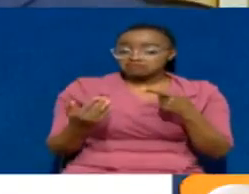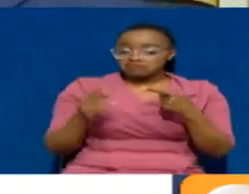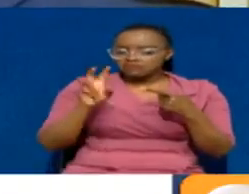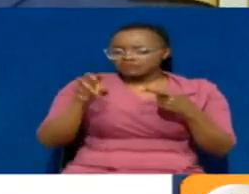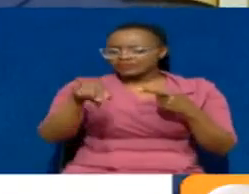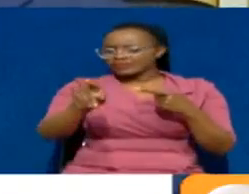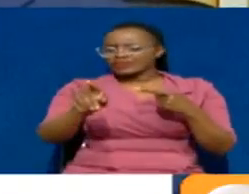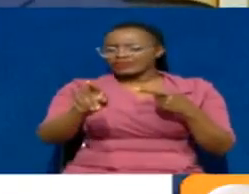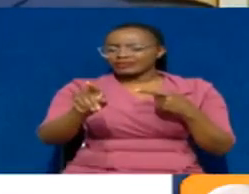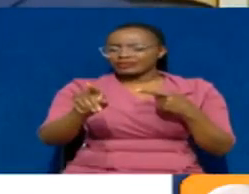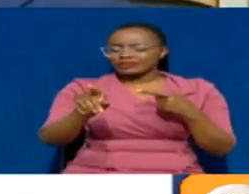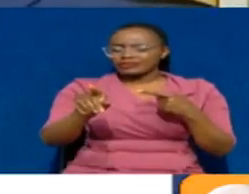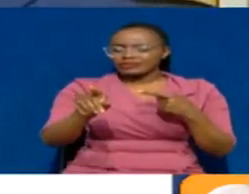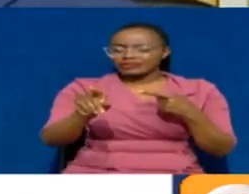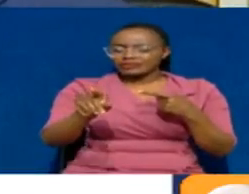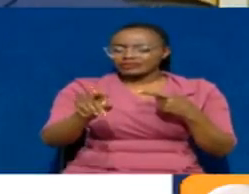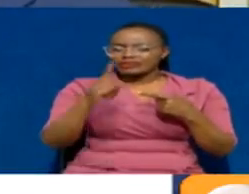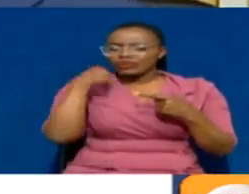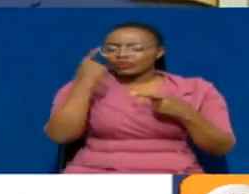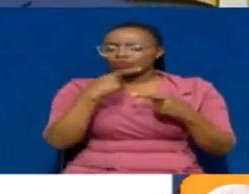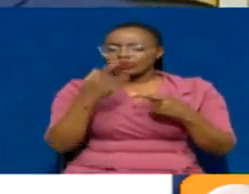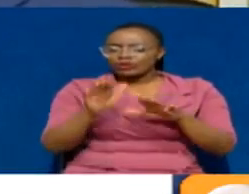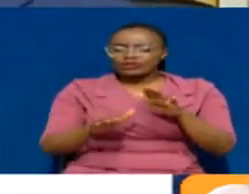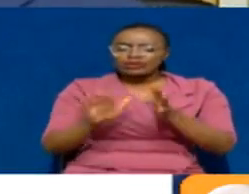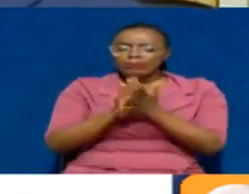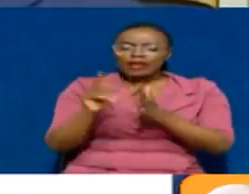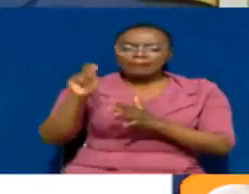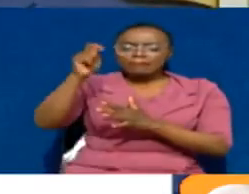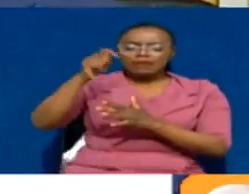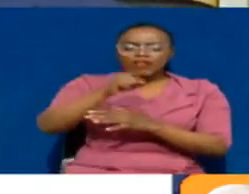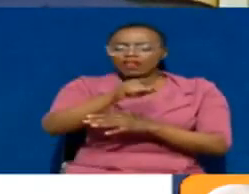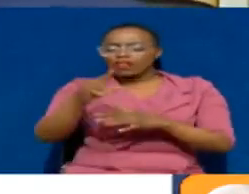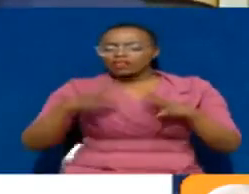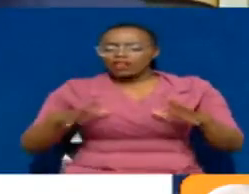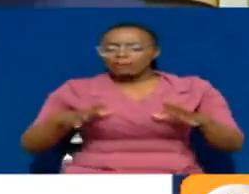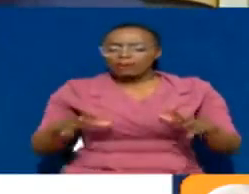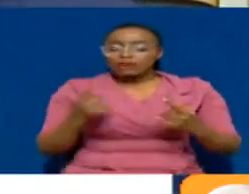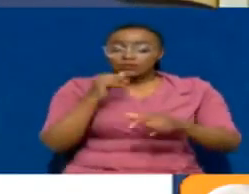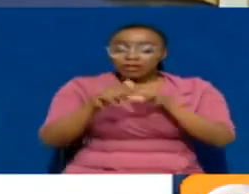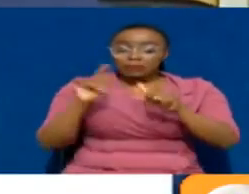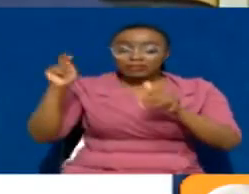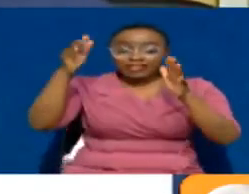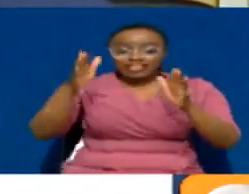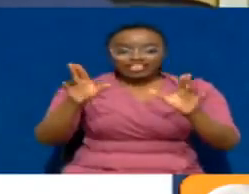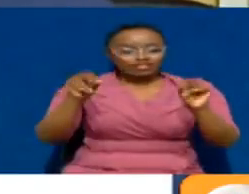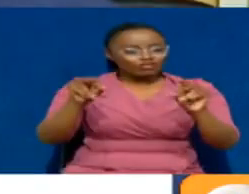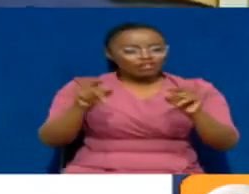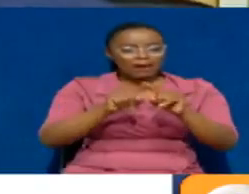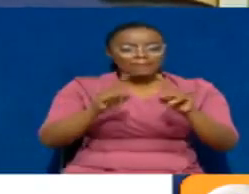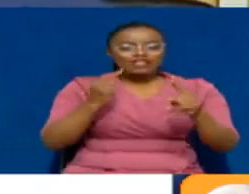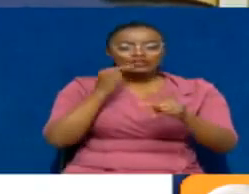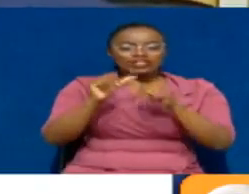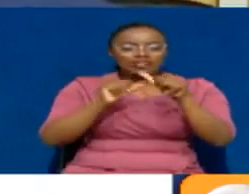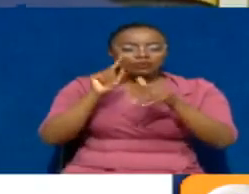They look at themselves, you know, who is going to be president among us. They are not talking about Kenyans. They are talking